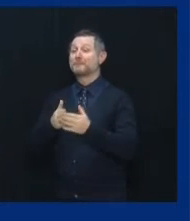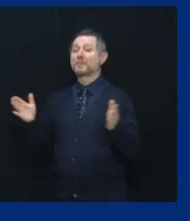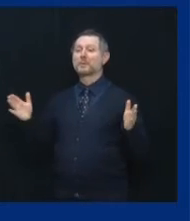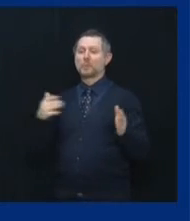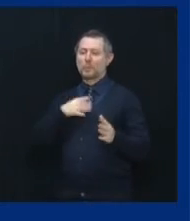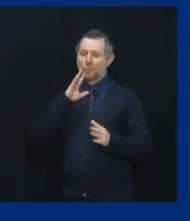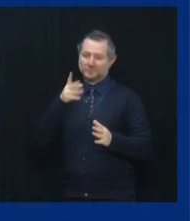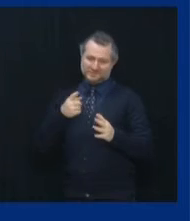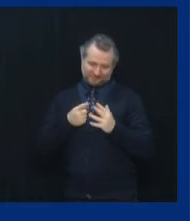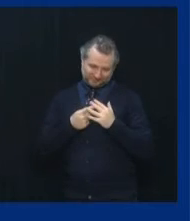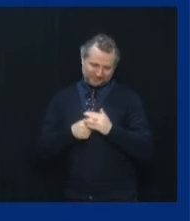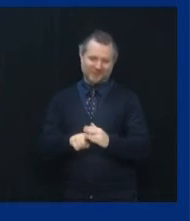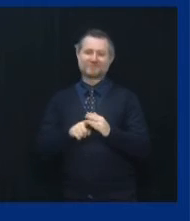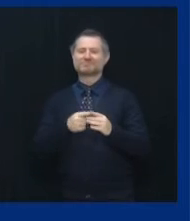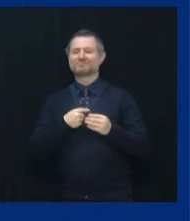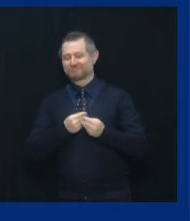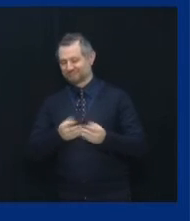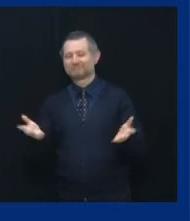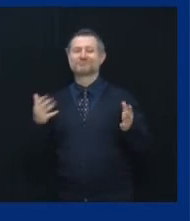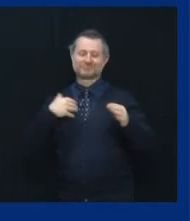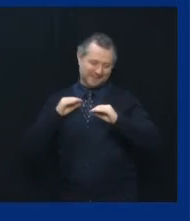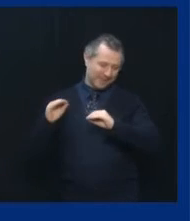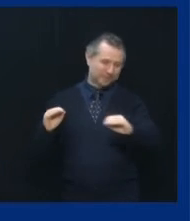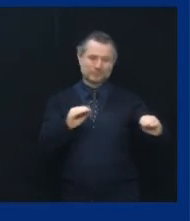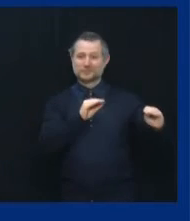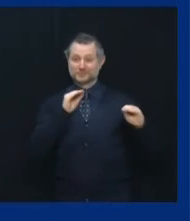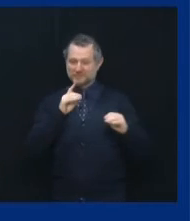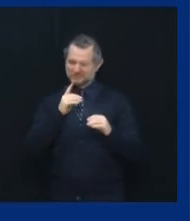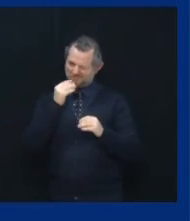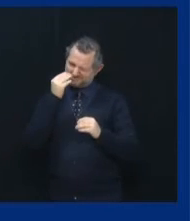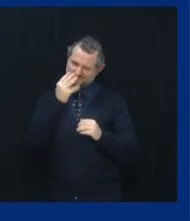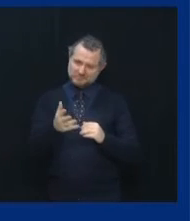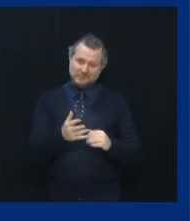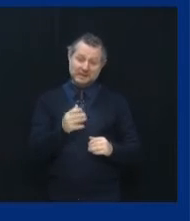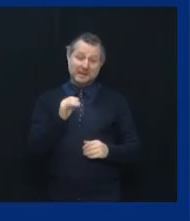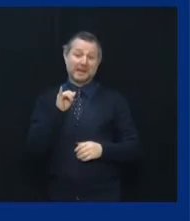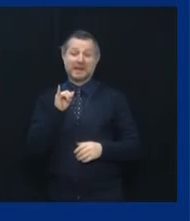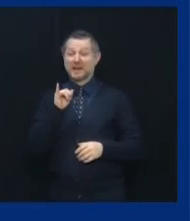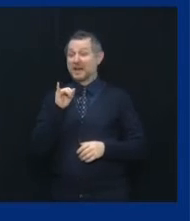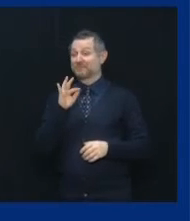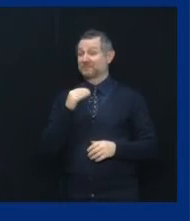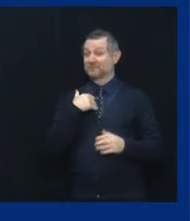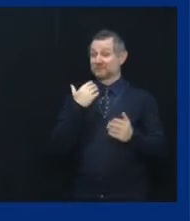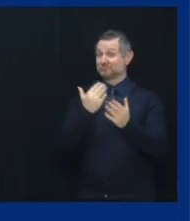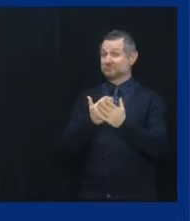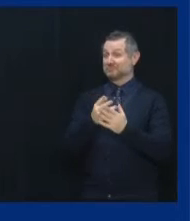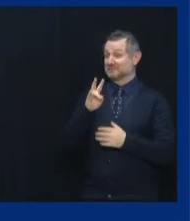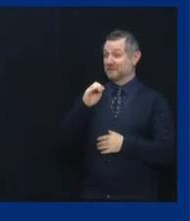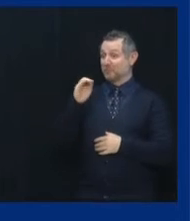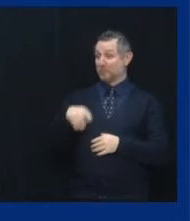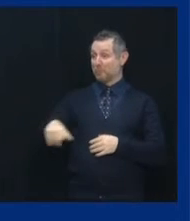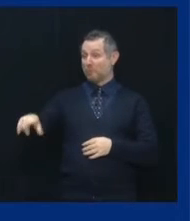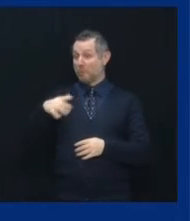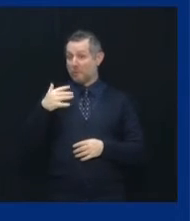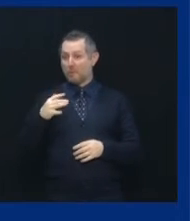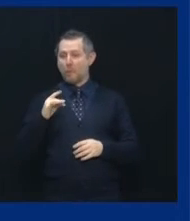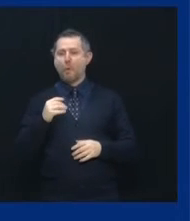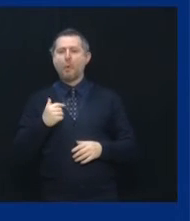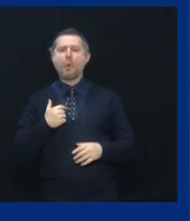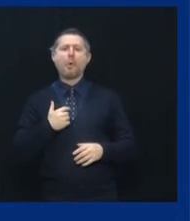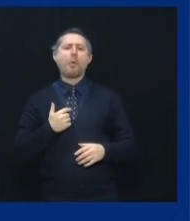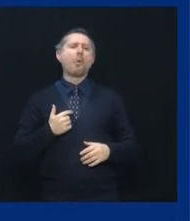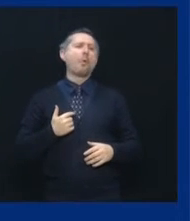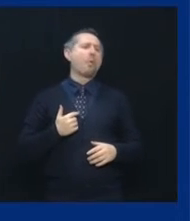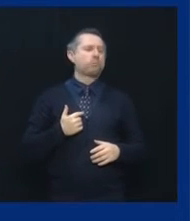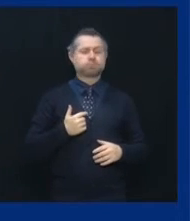campaign. But it's going to be an effort to get to 70 to 90. I'll tell you that. And we have to do much better than 70 with the